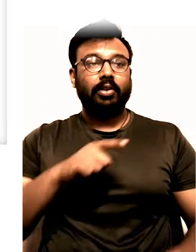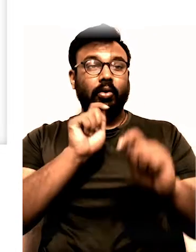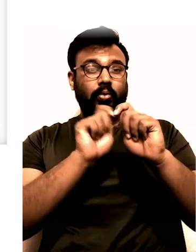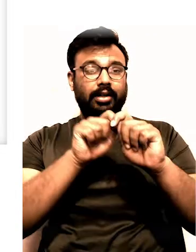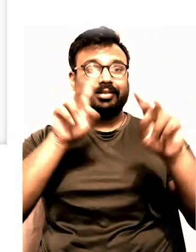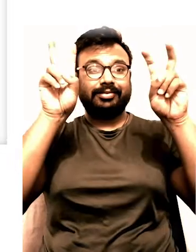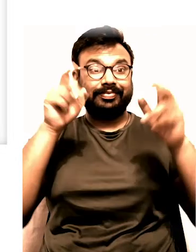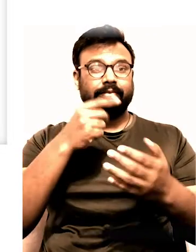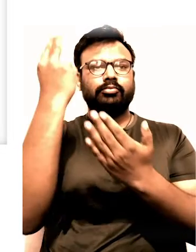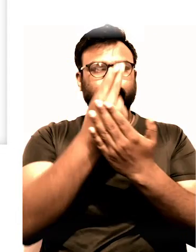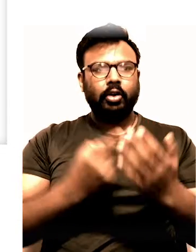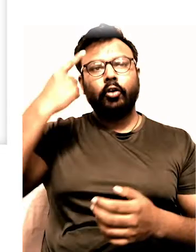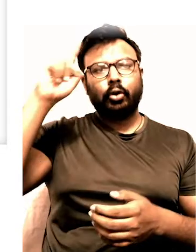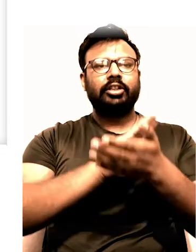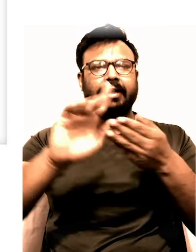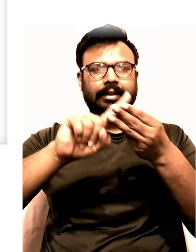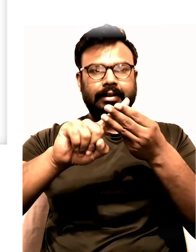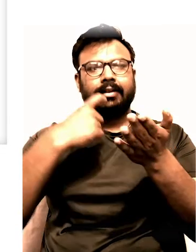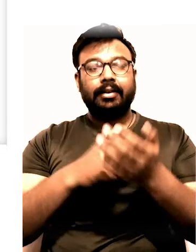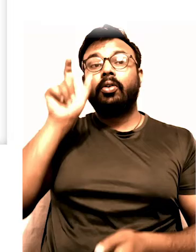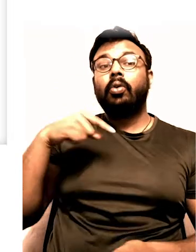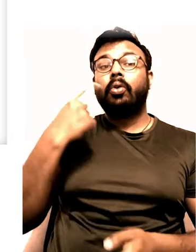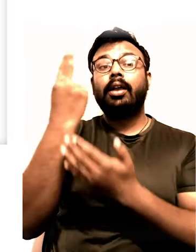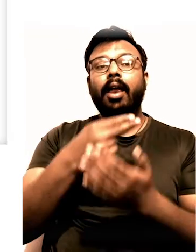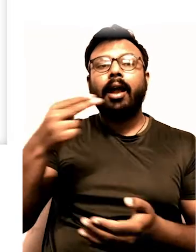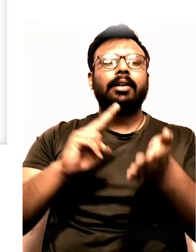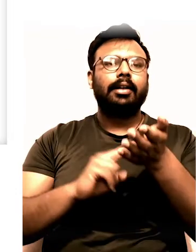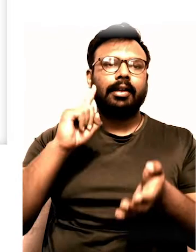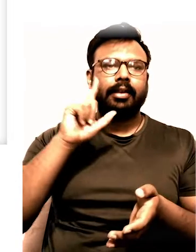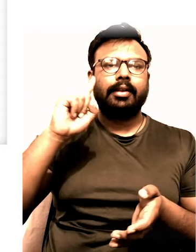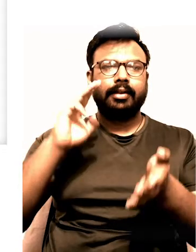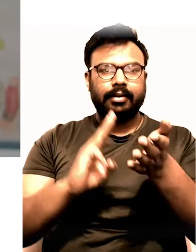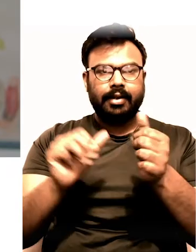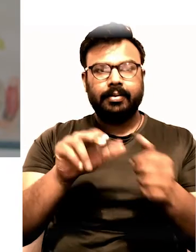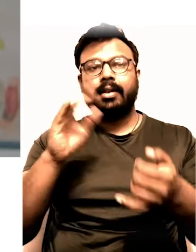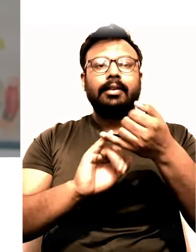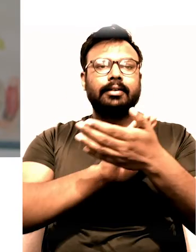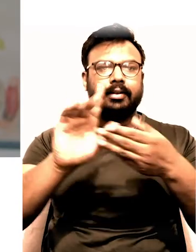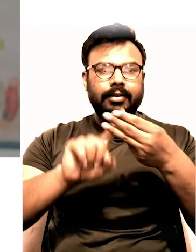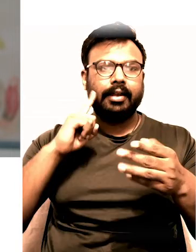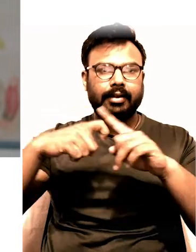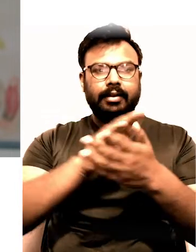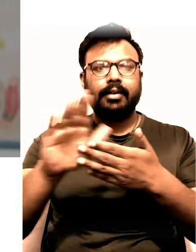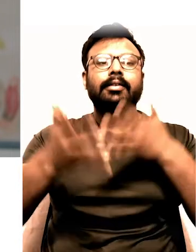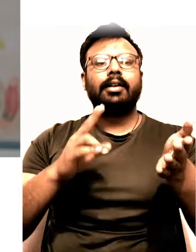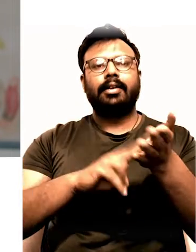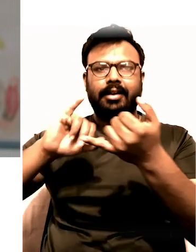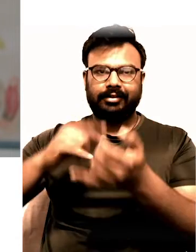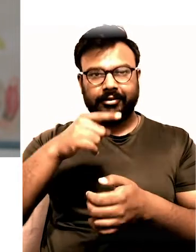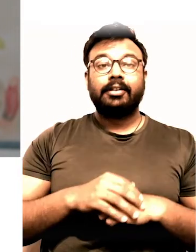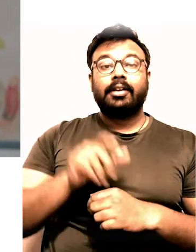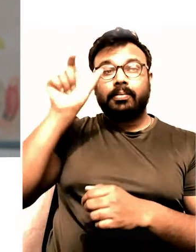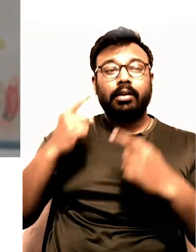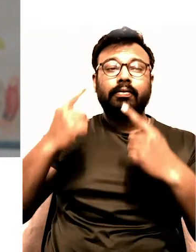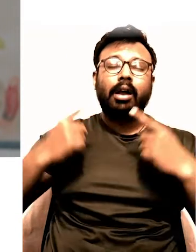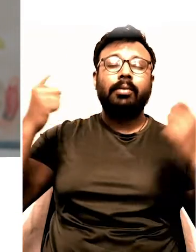artist Nilima Sheikh, was influenced by the popular tale of Heer Ranjha. While Waris Shah's rendition of the tale remains